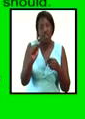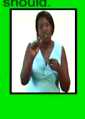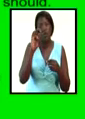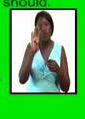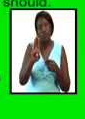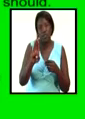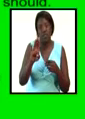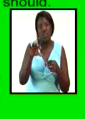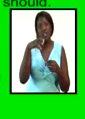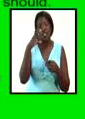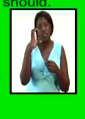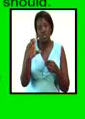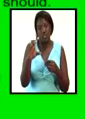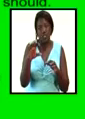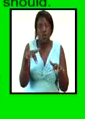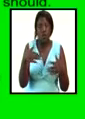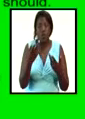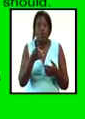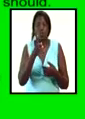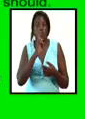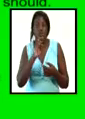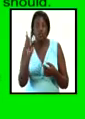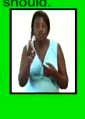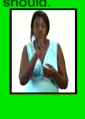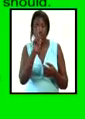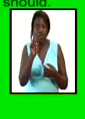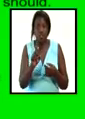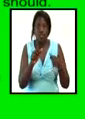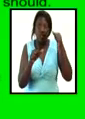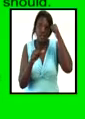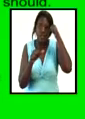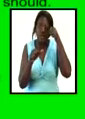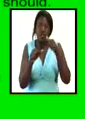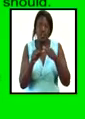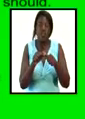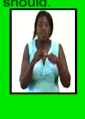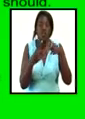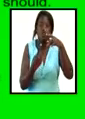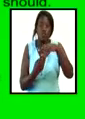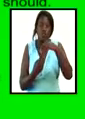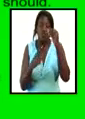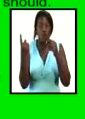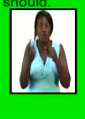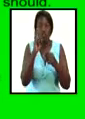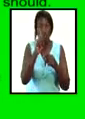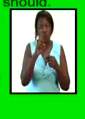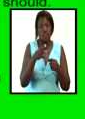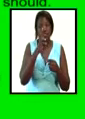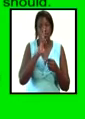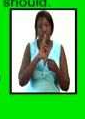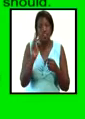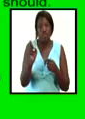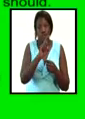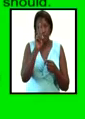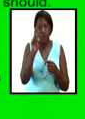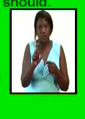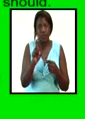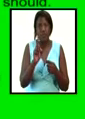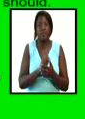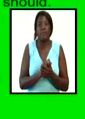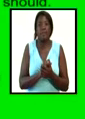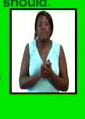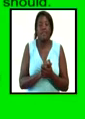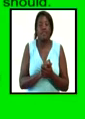C, for the answer to the question. Remember, choose only one answer. And the question is, when asked to